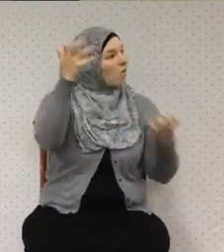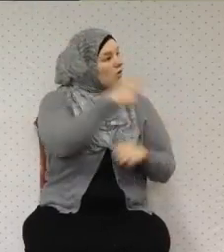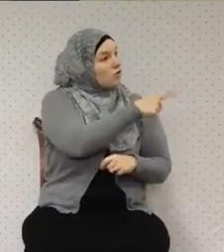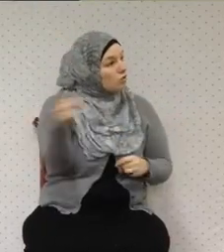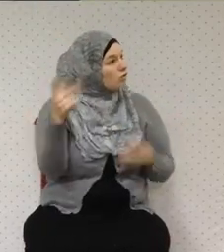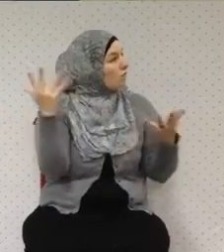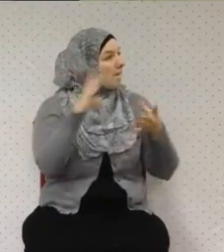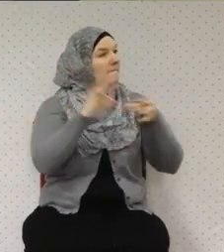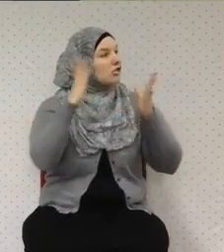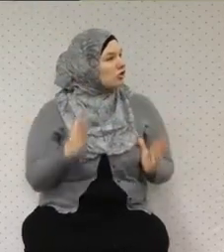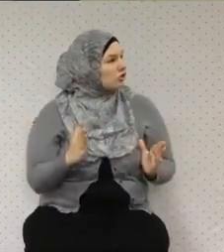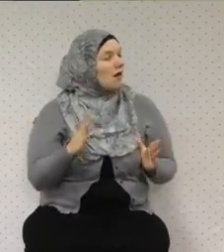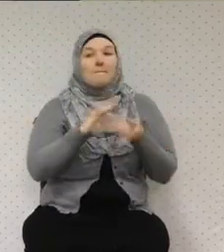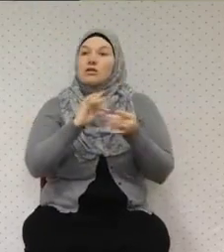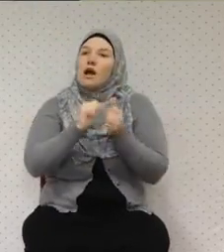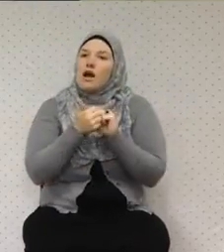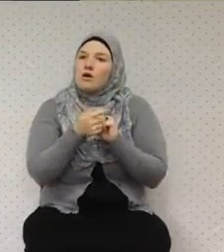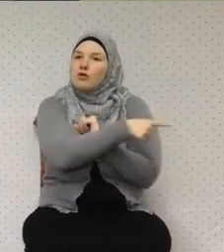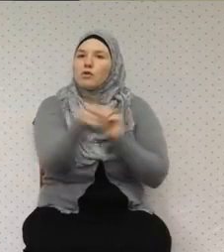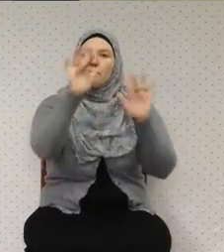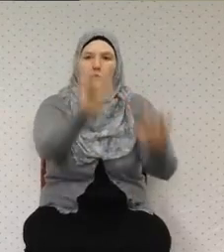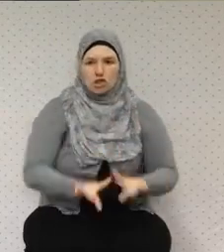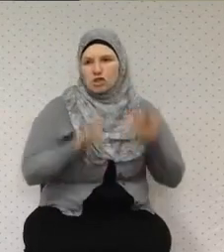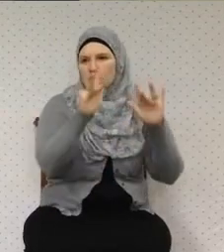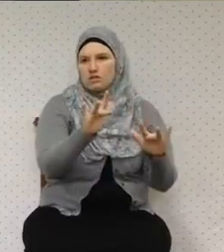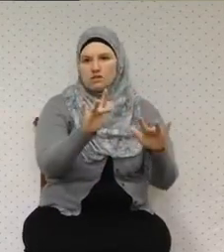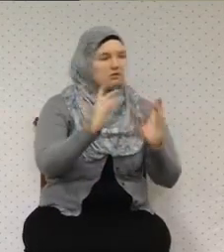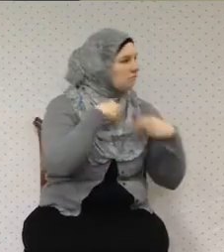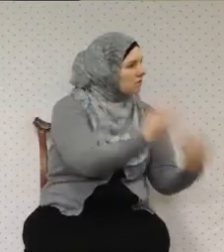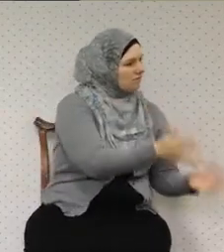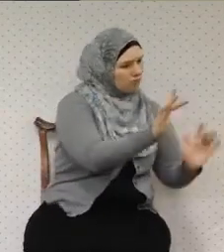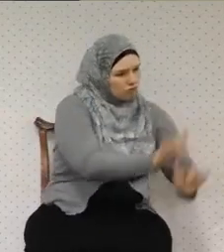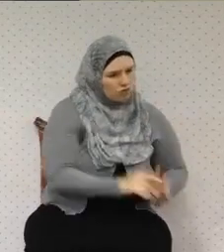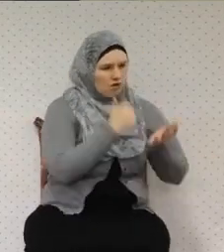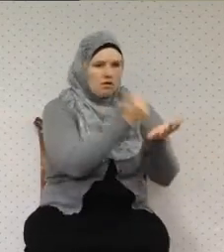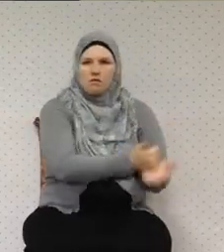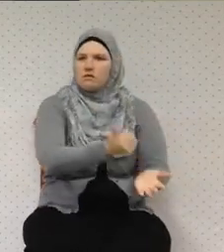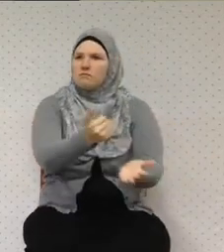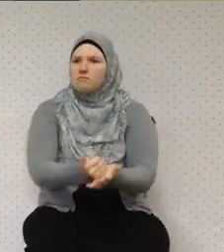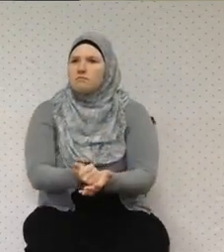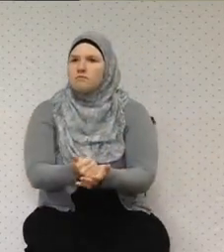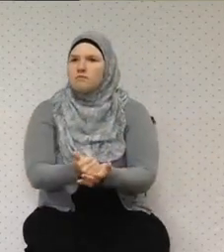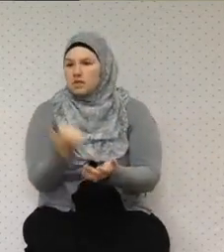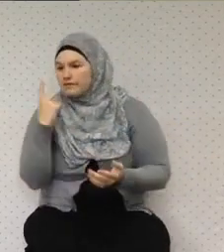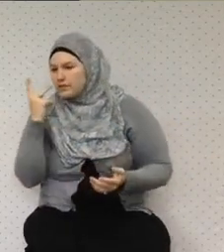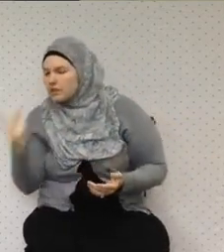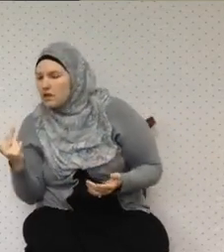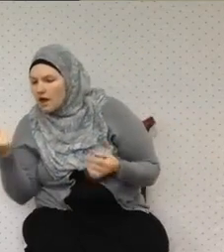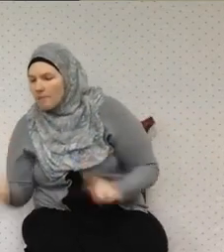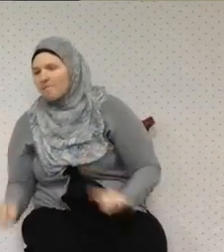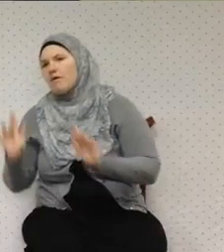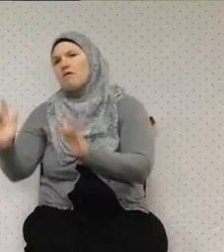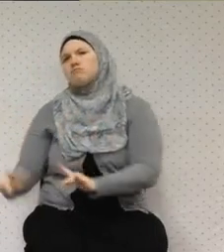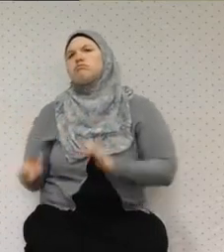mercy, a convoy sent by Allah to give mercy wherever you